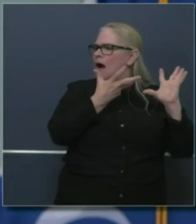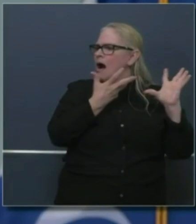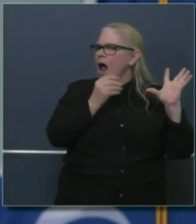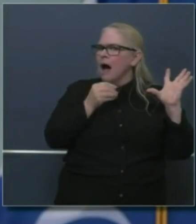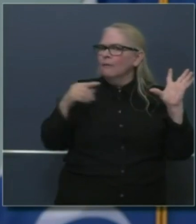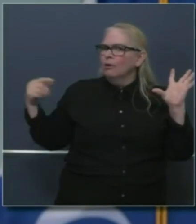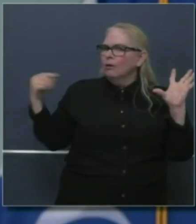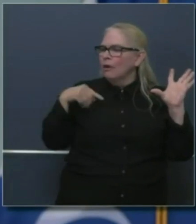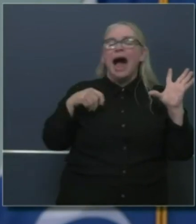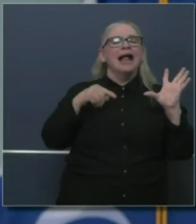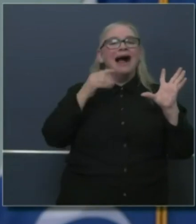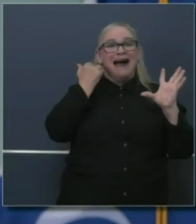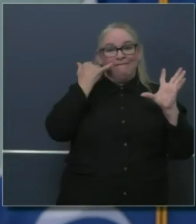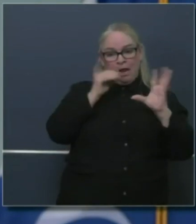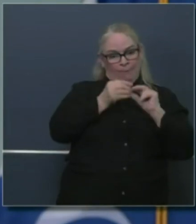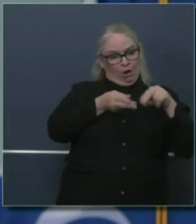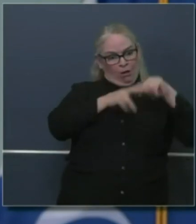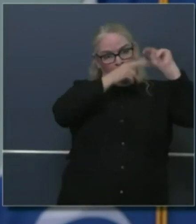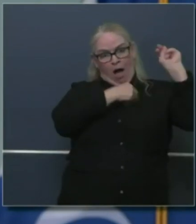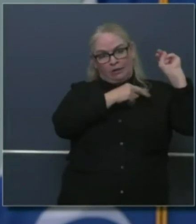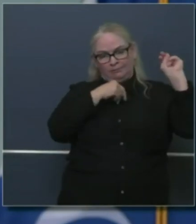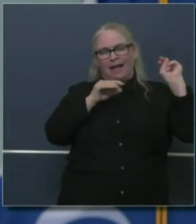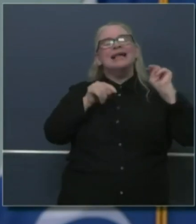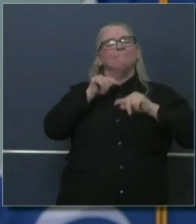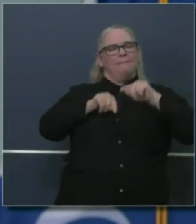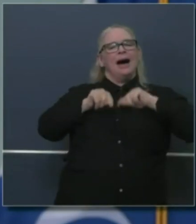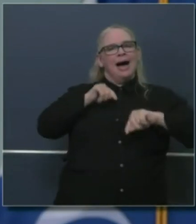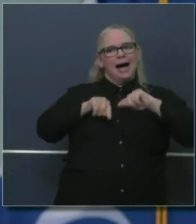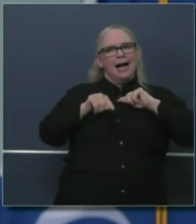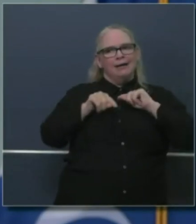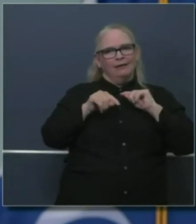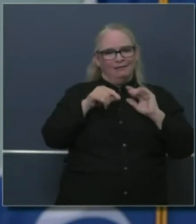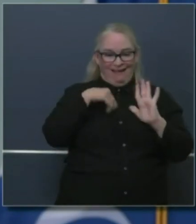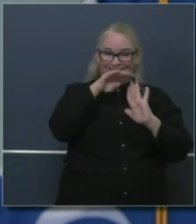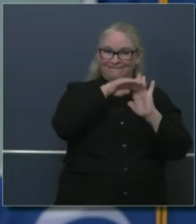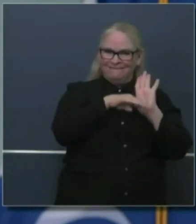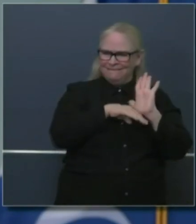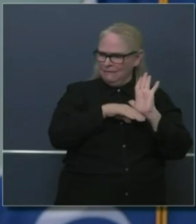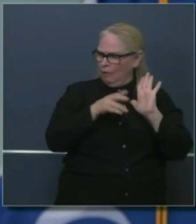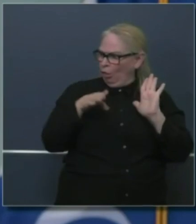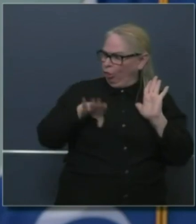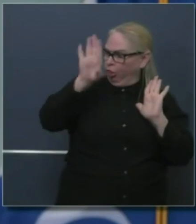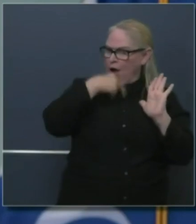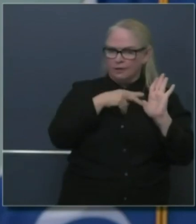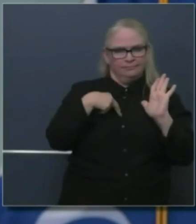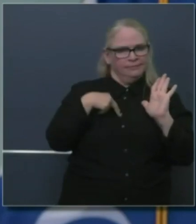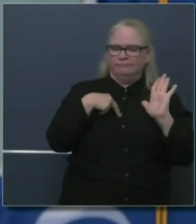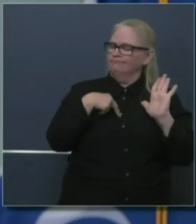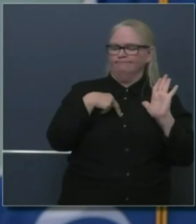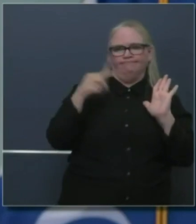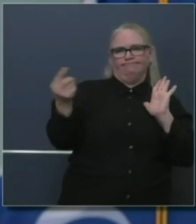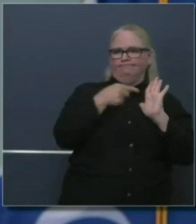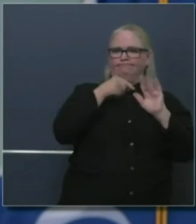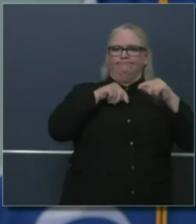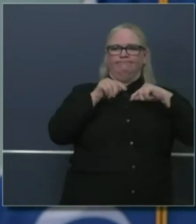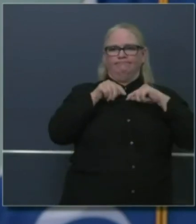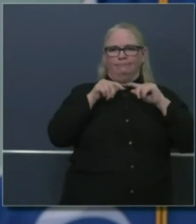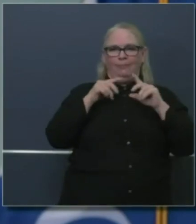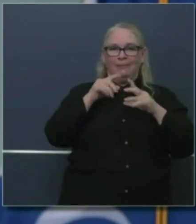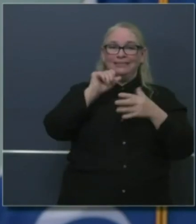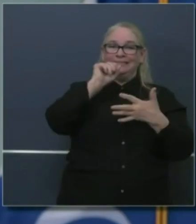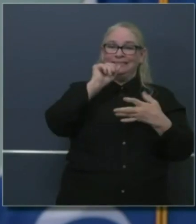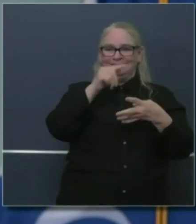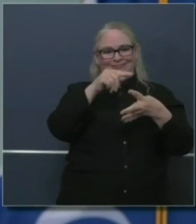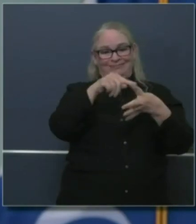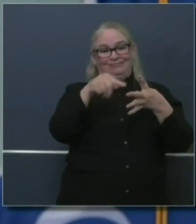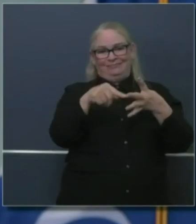ability to move back in a more restrictive direction. These are specific responsibilities of these counties if they want to go